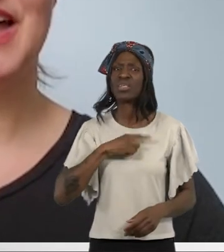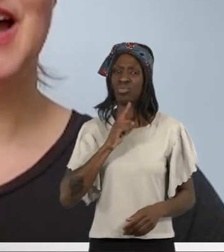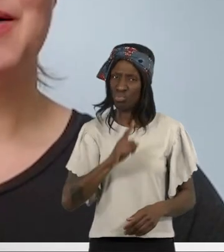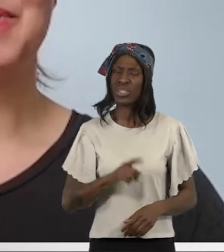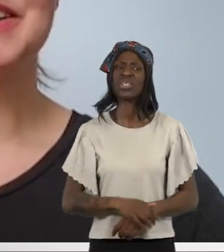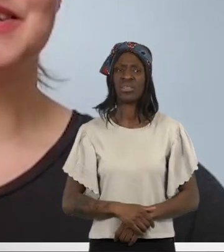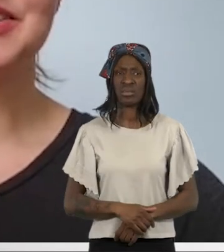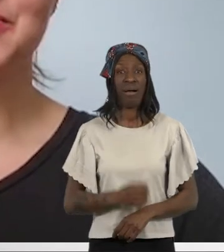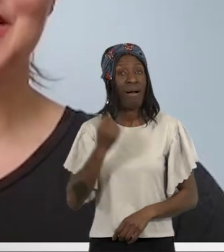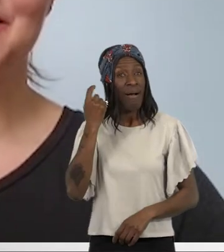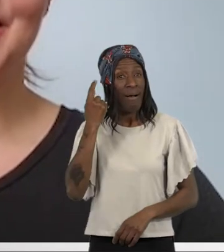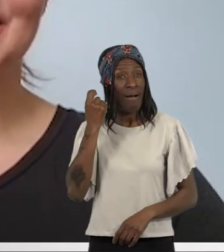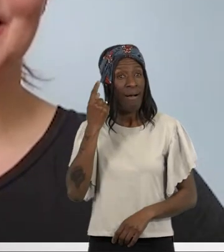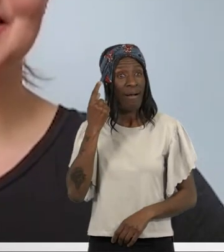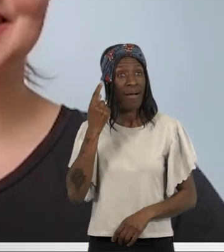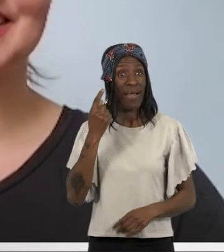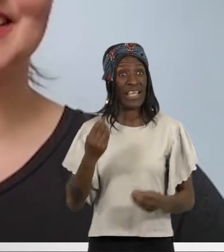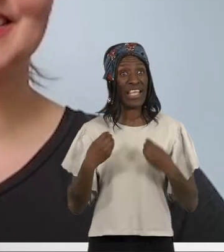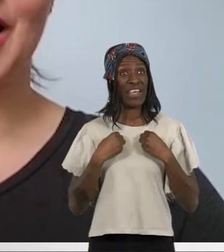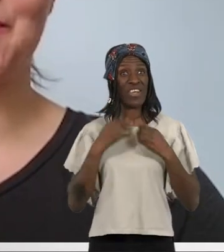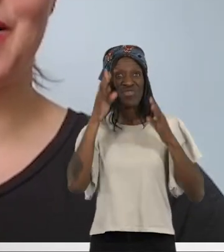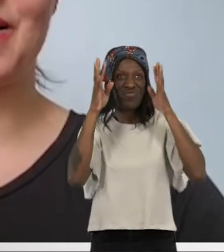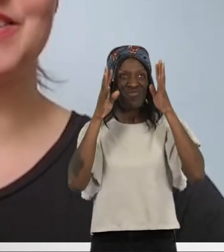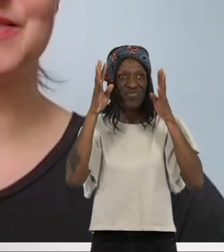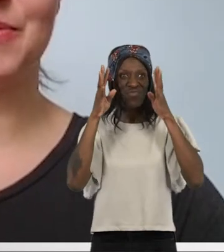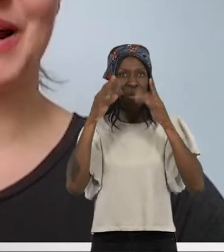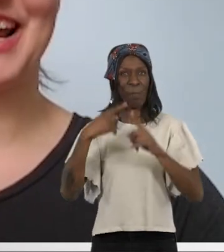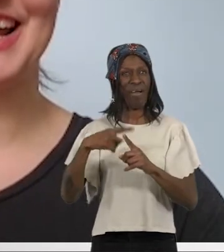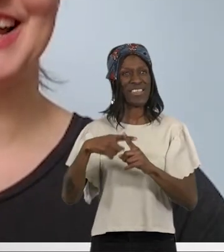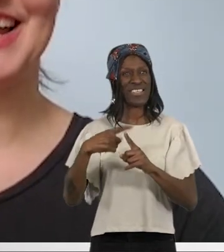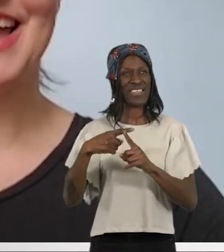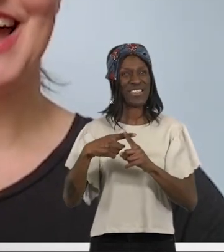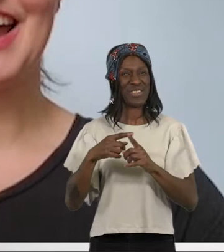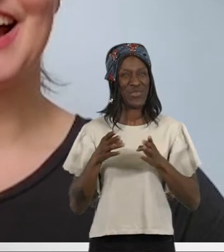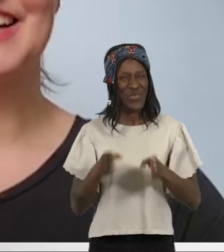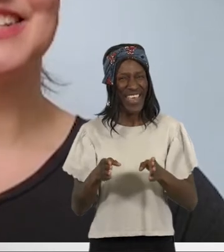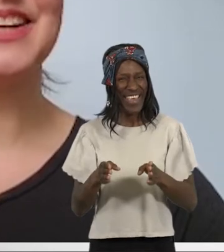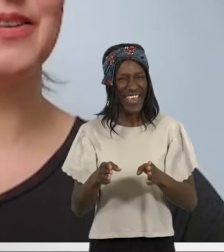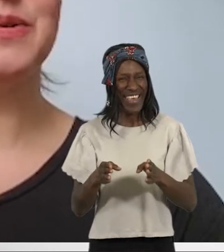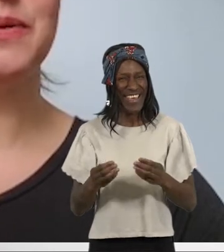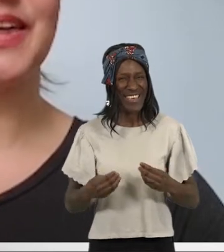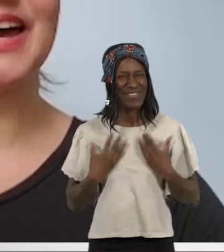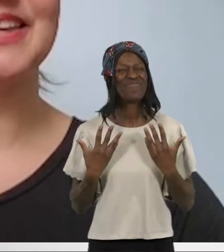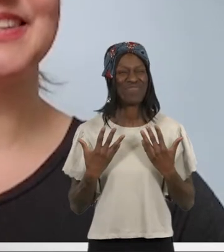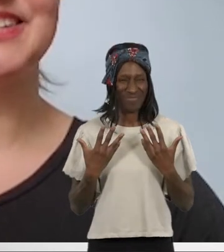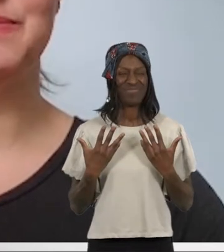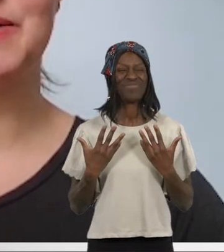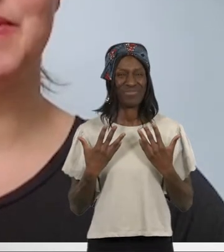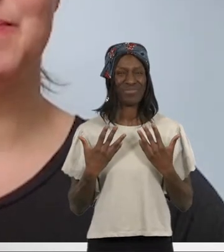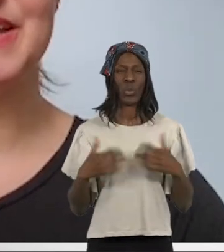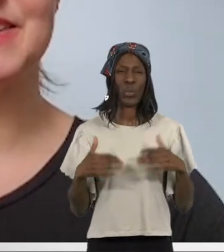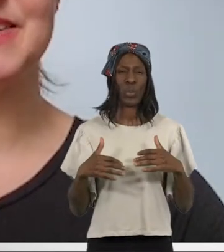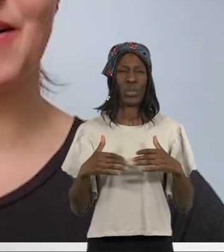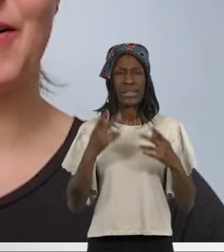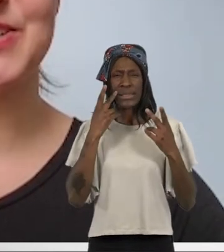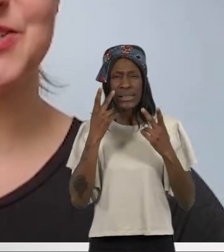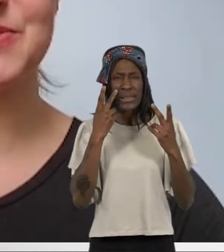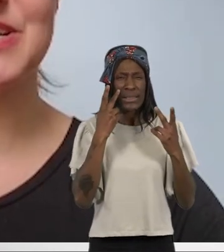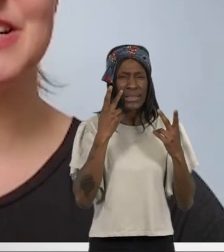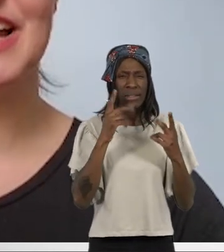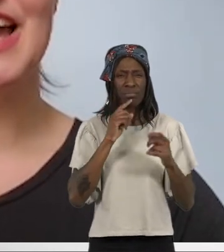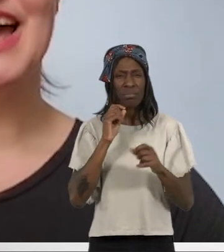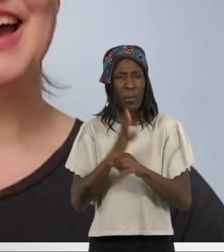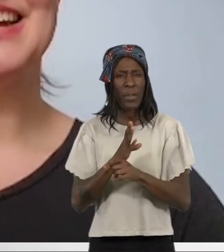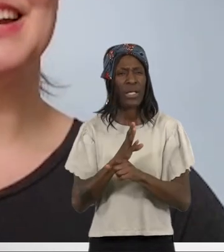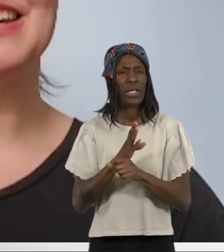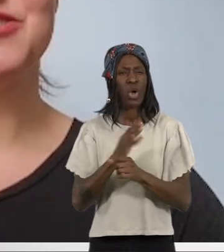sure. But it's also innovated us in a positive way. And I can tell you that the deep commitment,